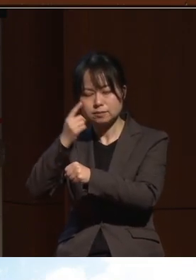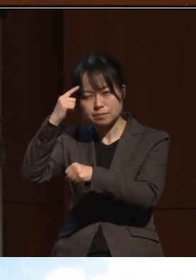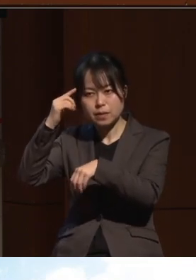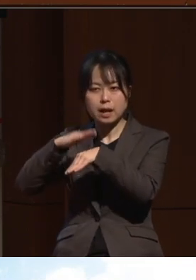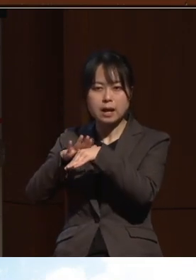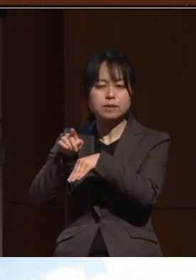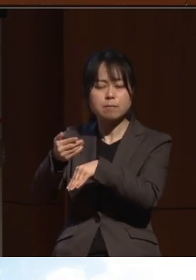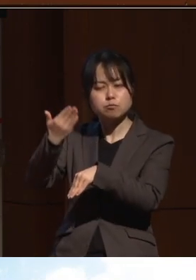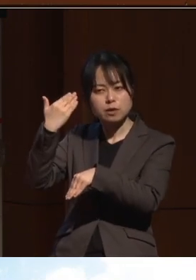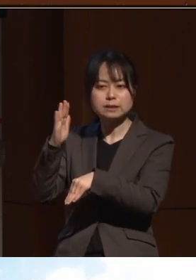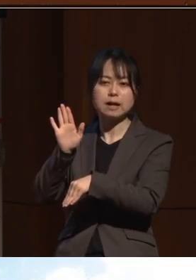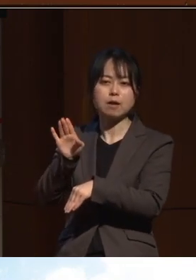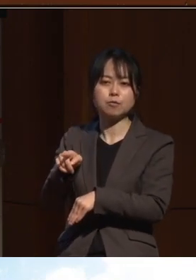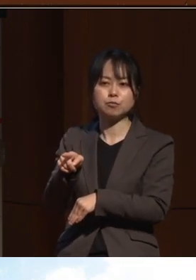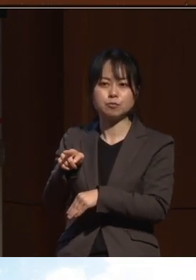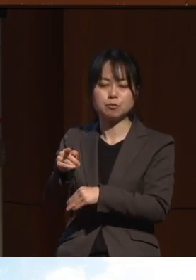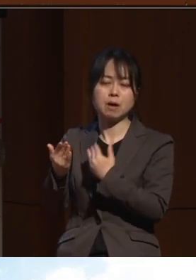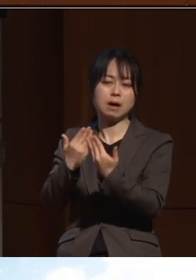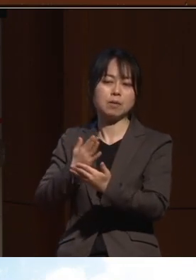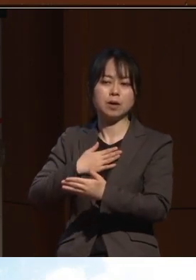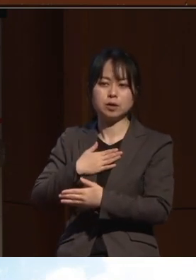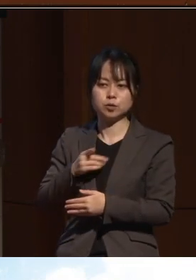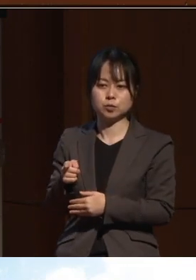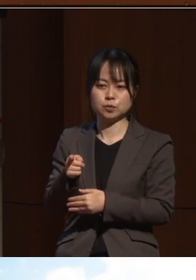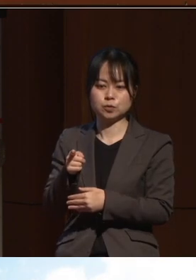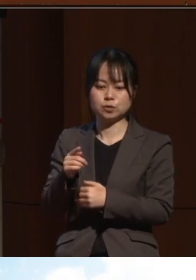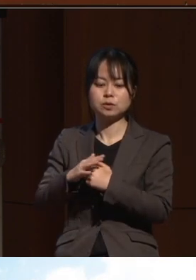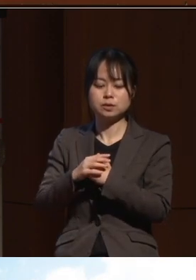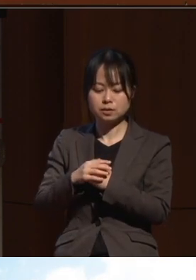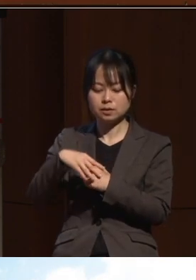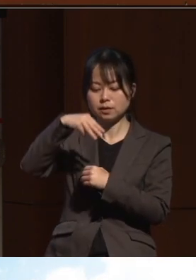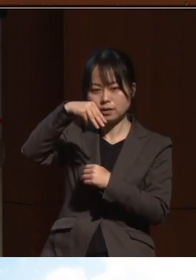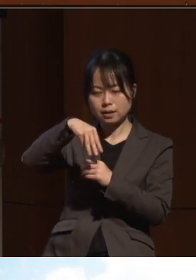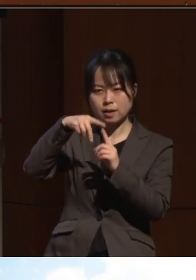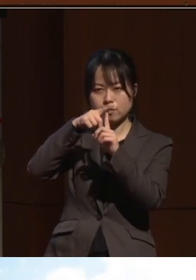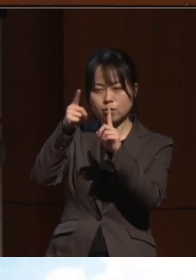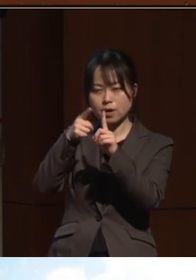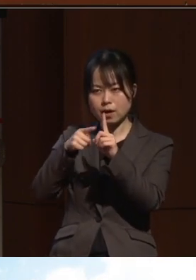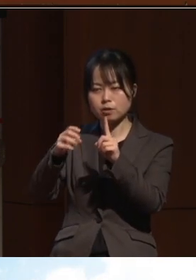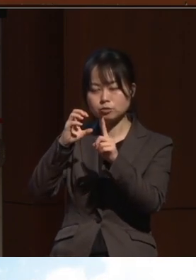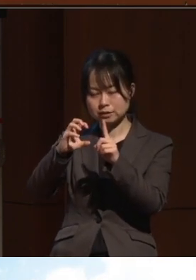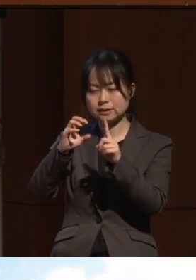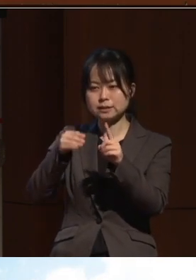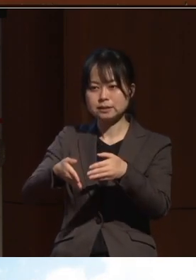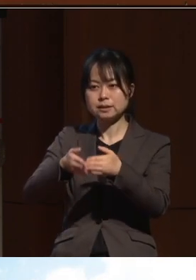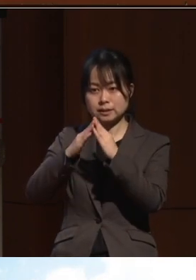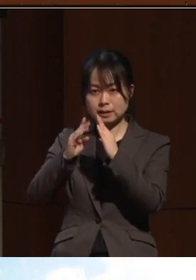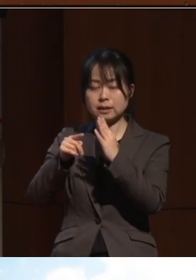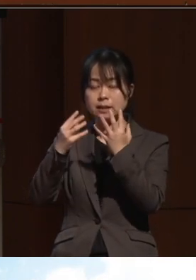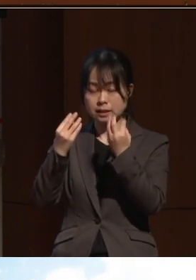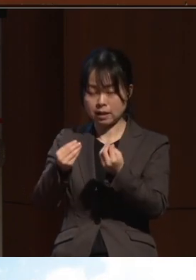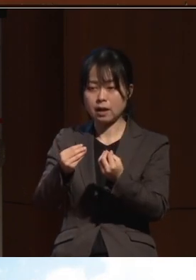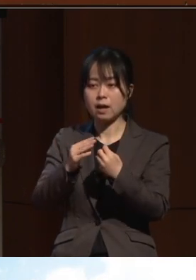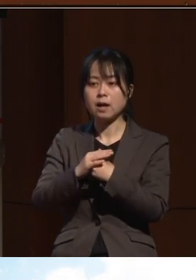came from the creation of the MRC was an important principle that scientific decisions were independent from government,